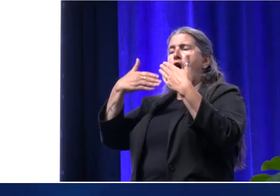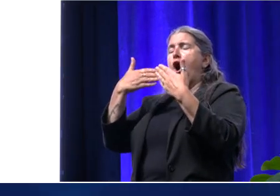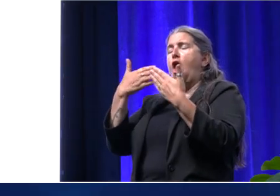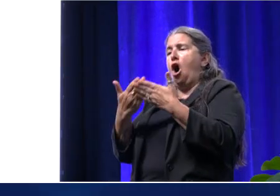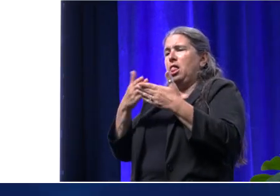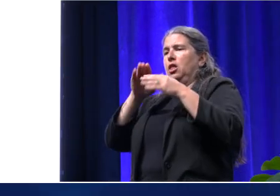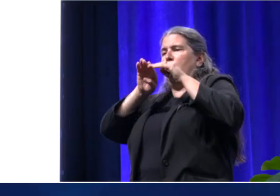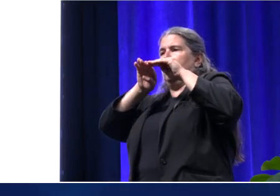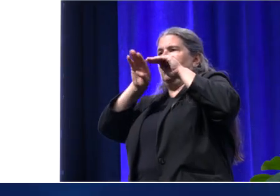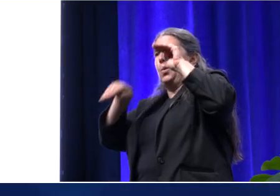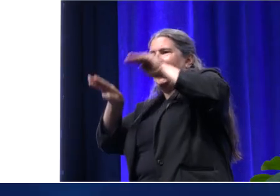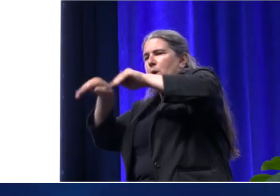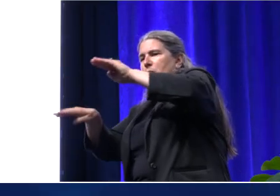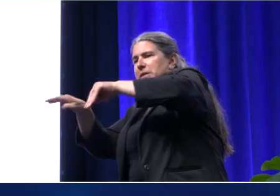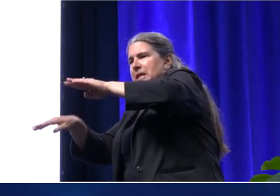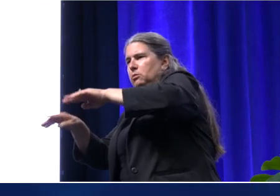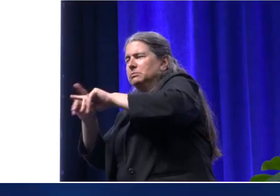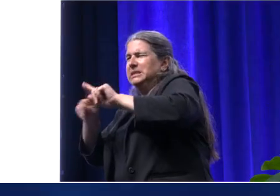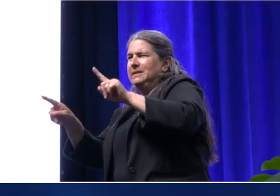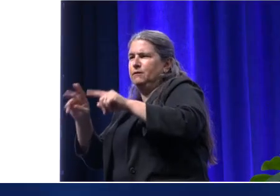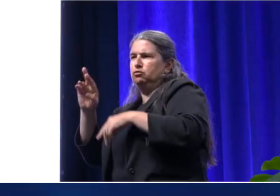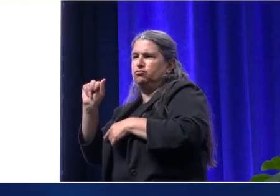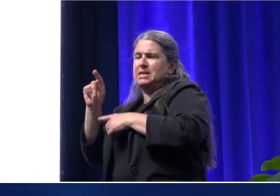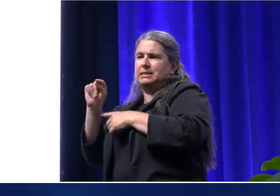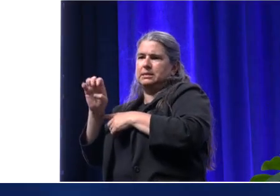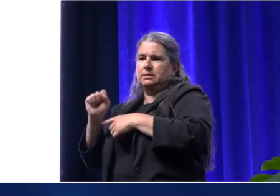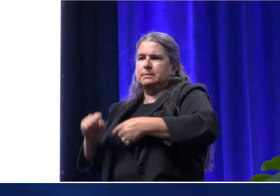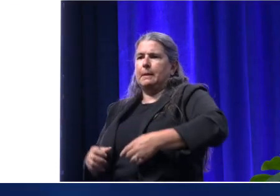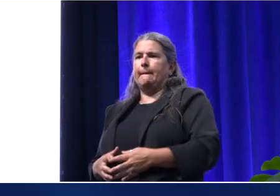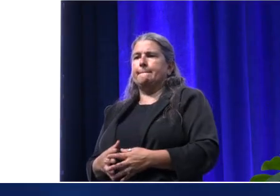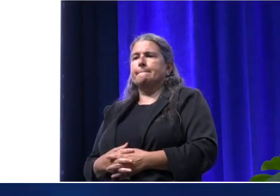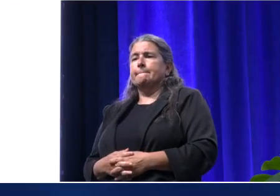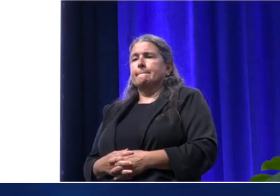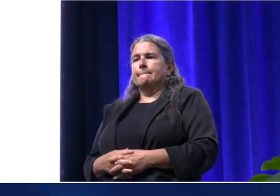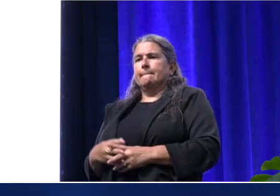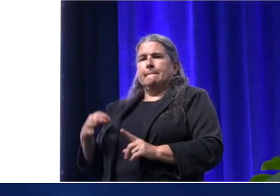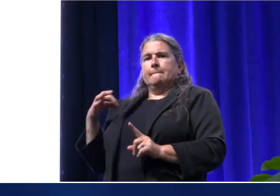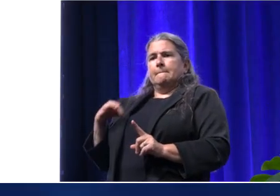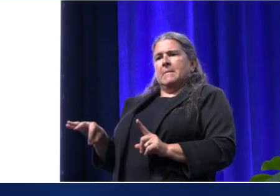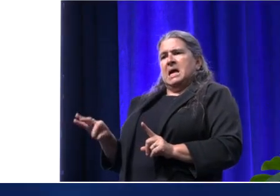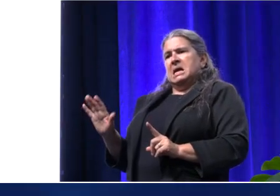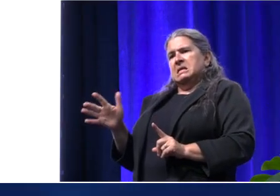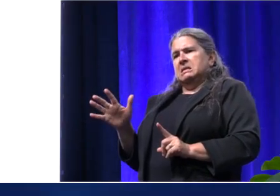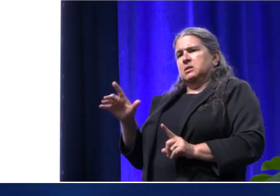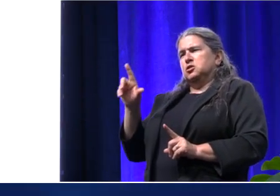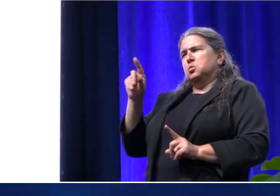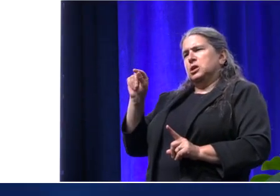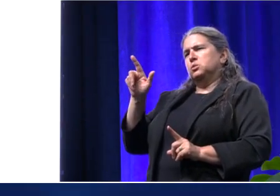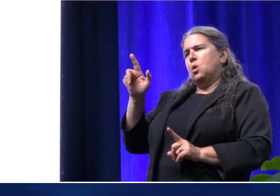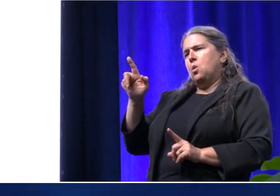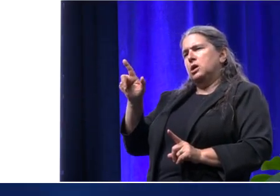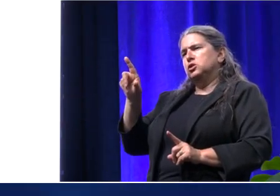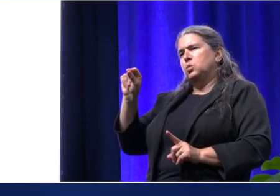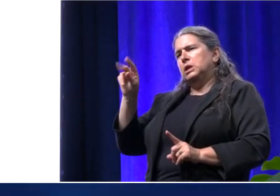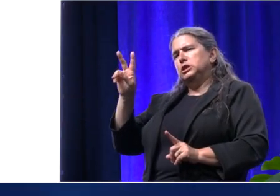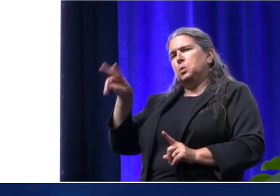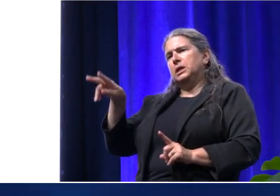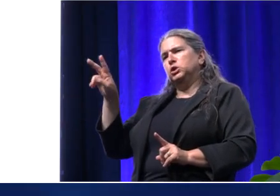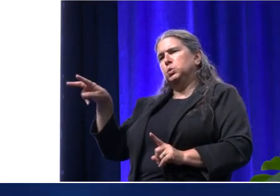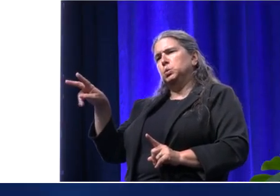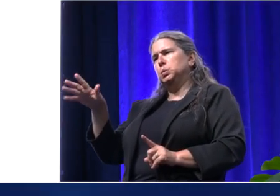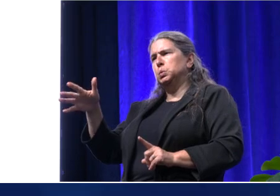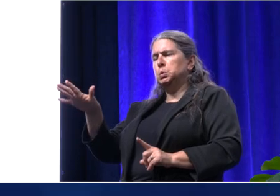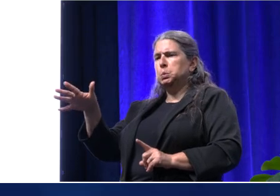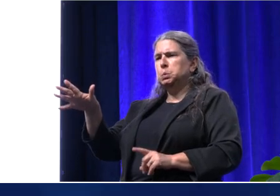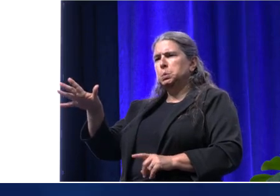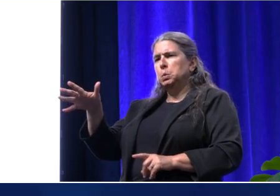the 2023, late 2022 is when the peak happened here. And so you can see there's somewhat of a little bit east to